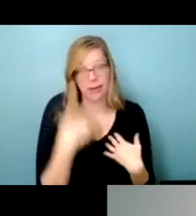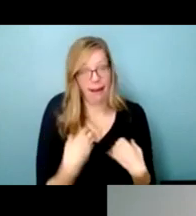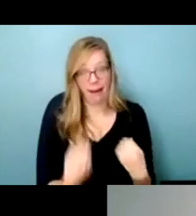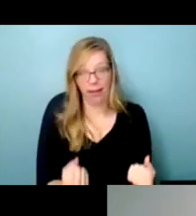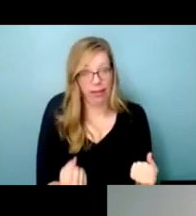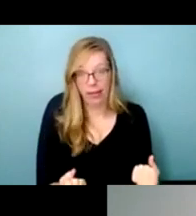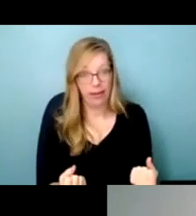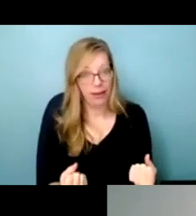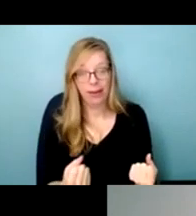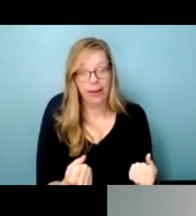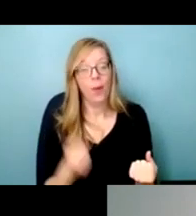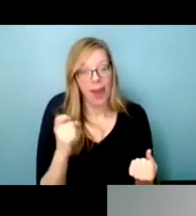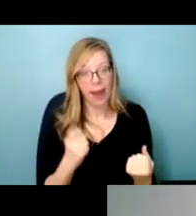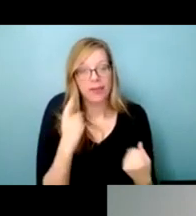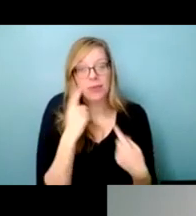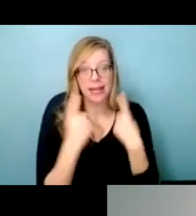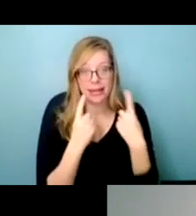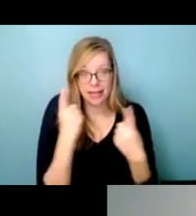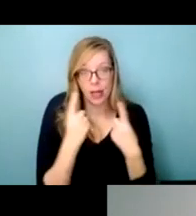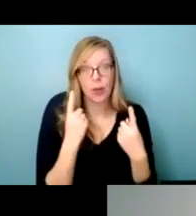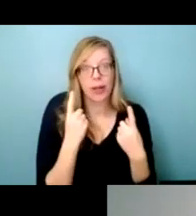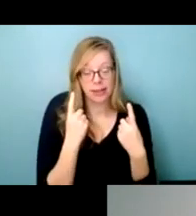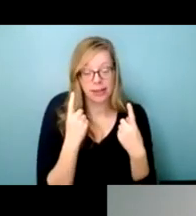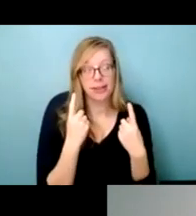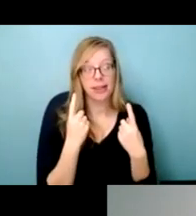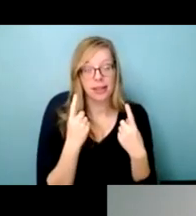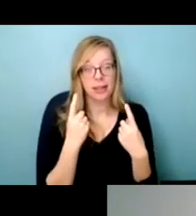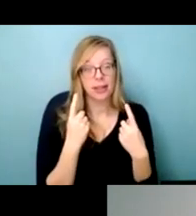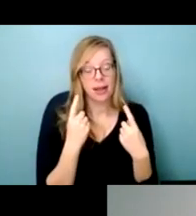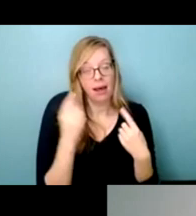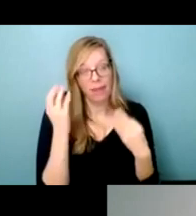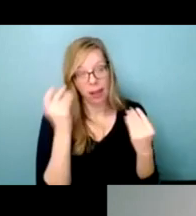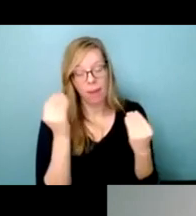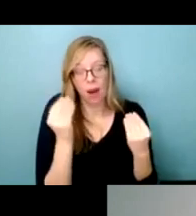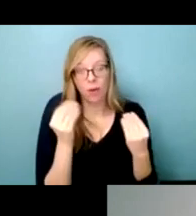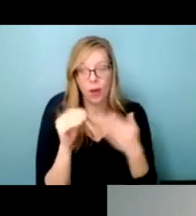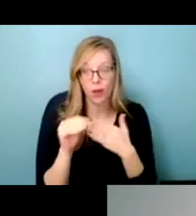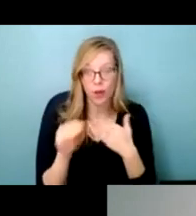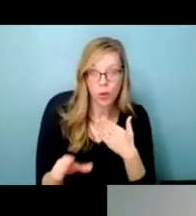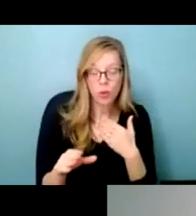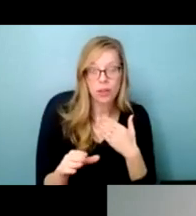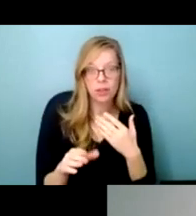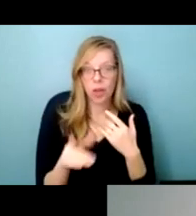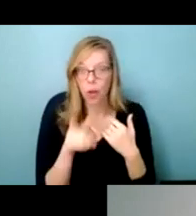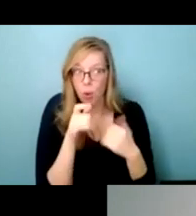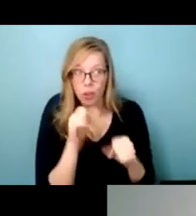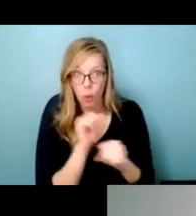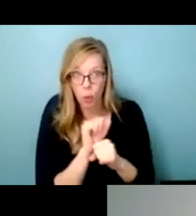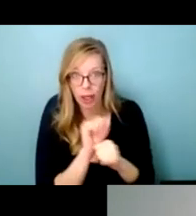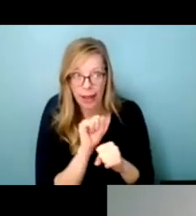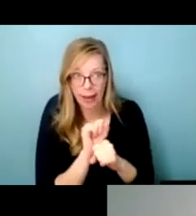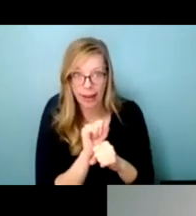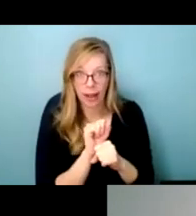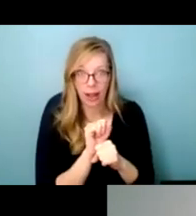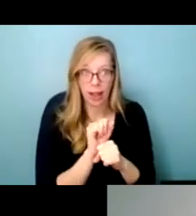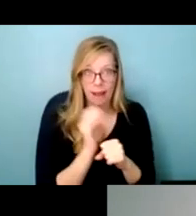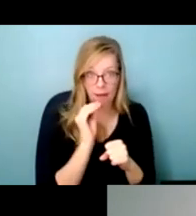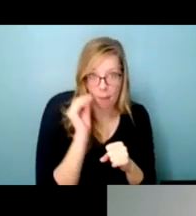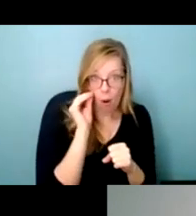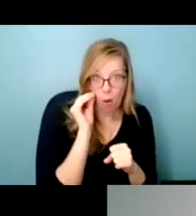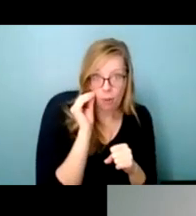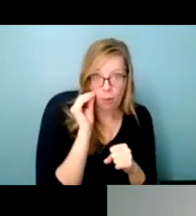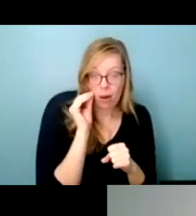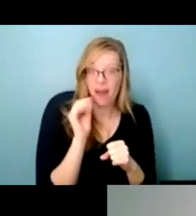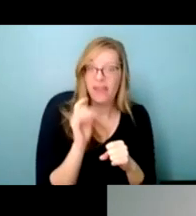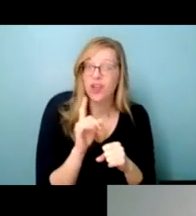to be considerate of students, of people that are in the workplace, and people working at home, that there's a